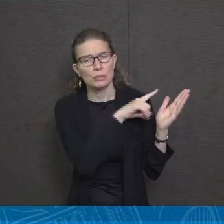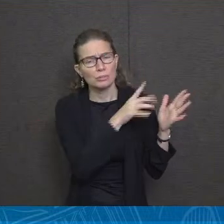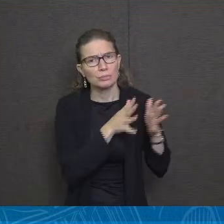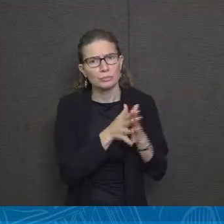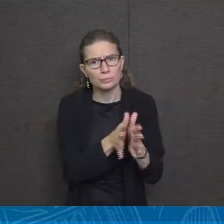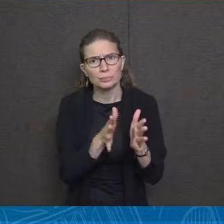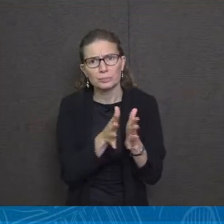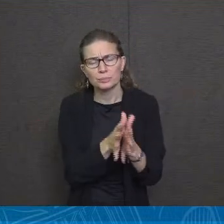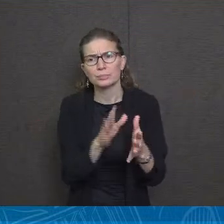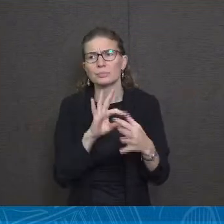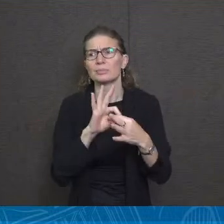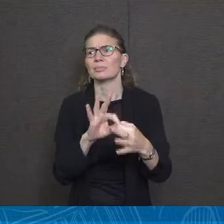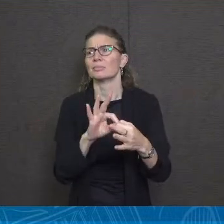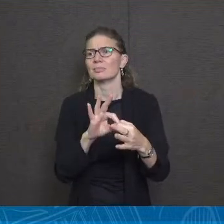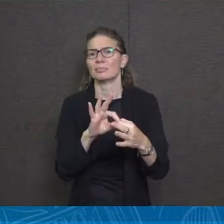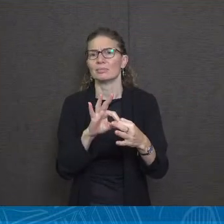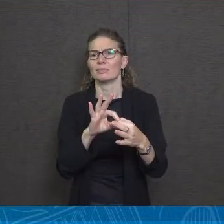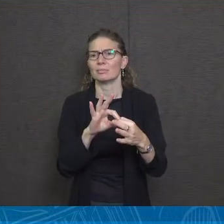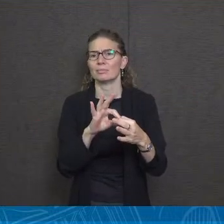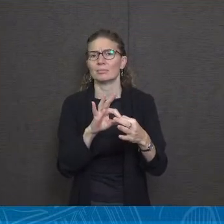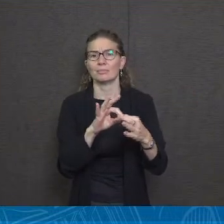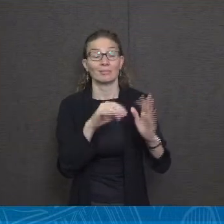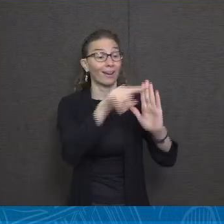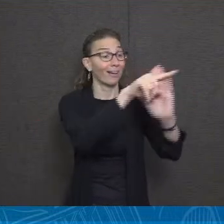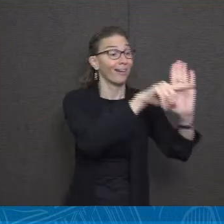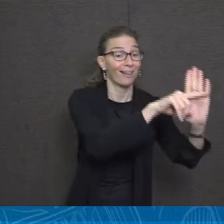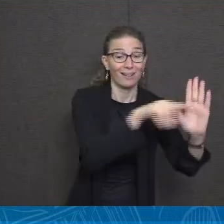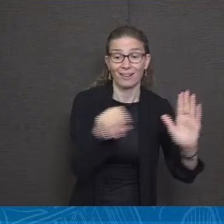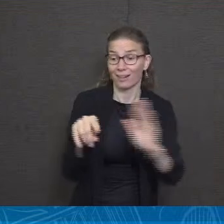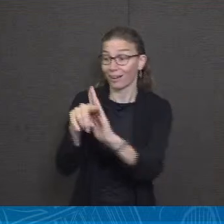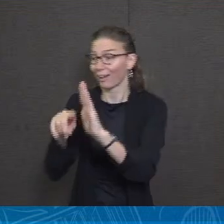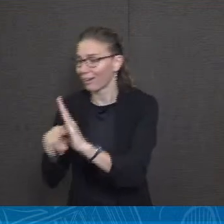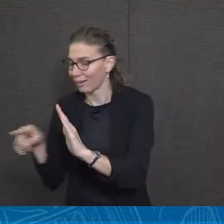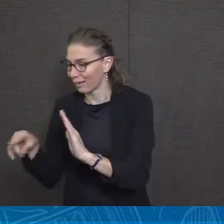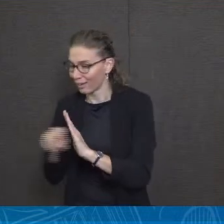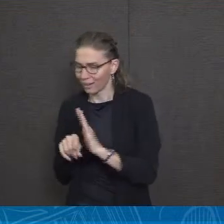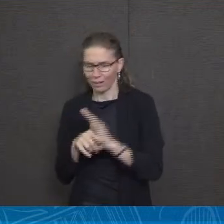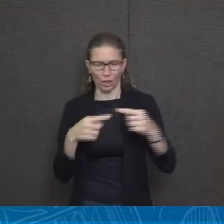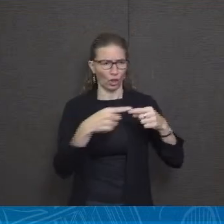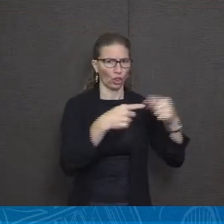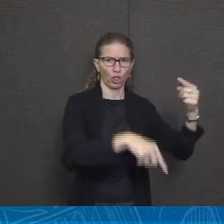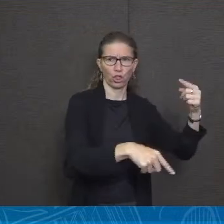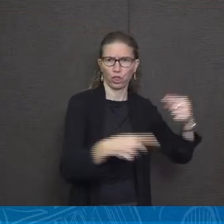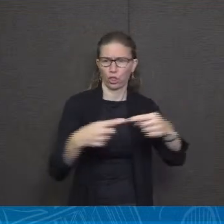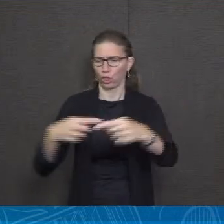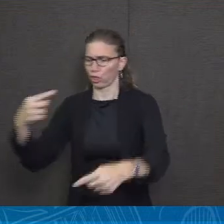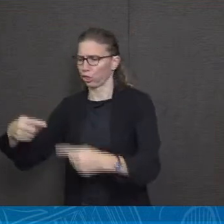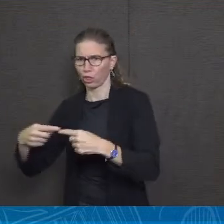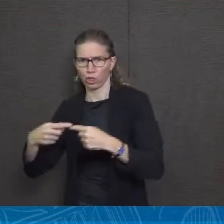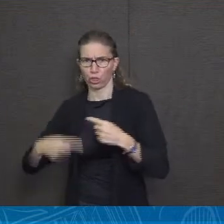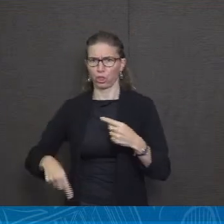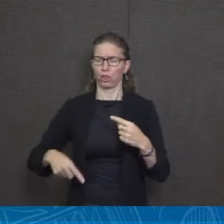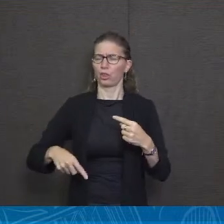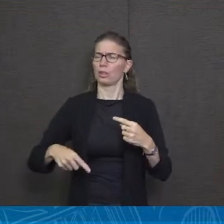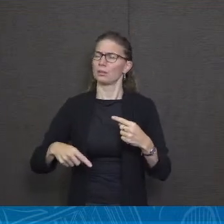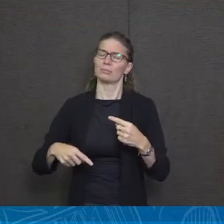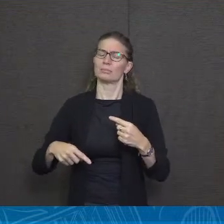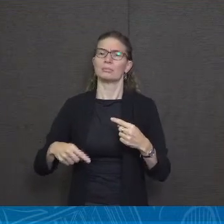the fragmentation, what it means to have a more coherent framework between